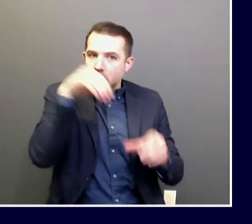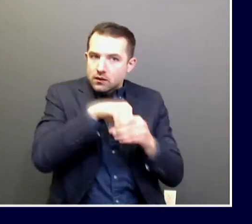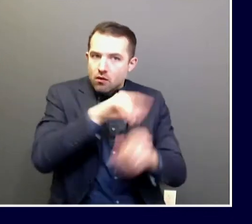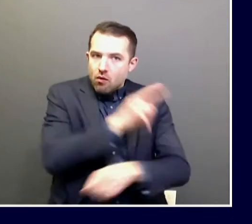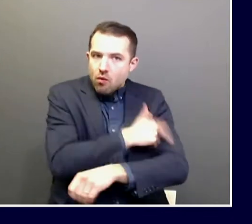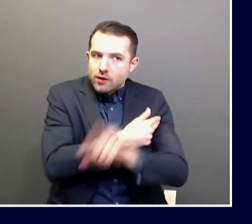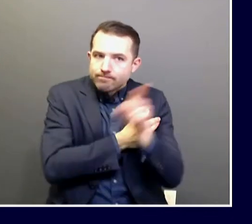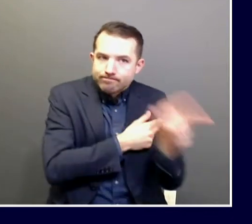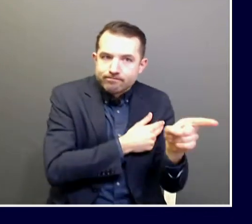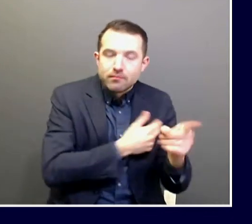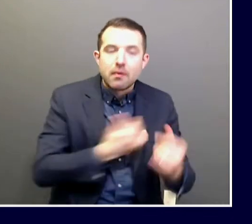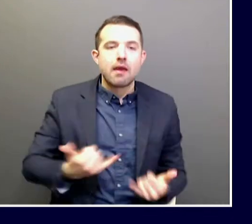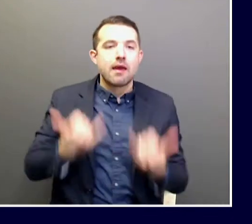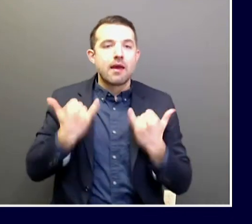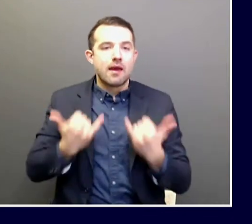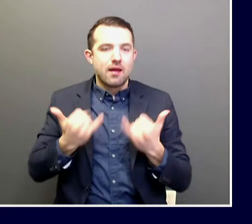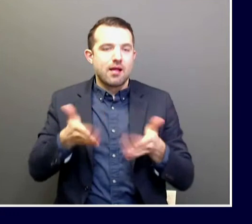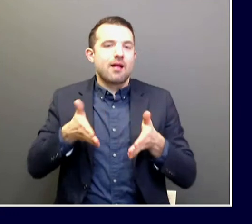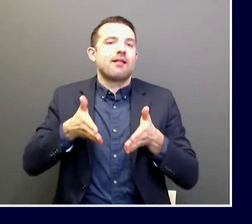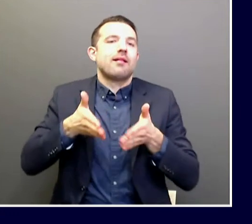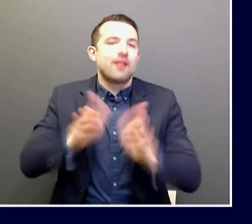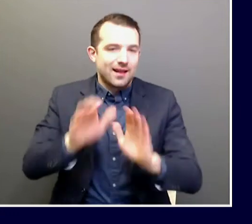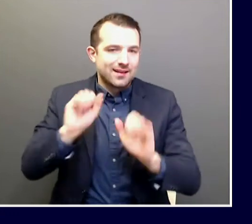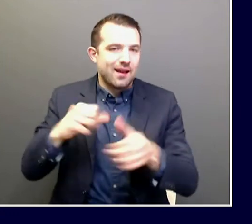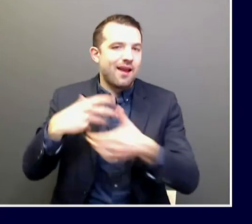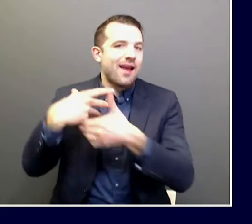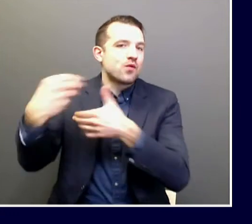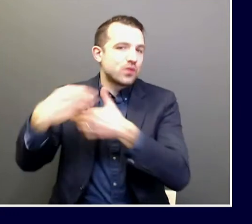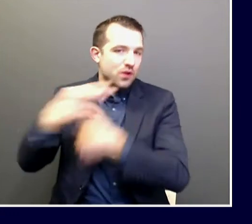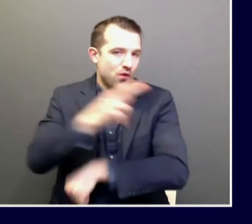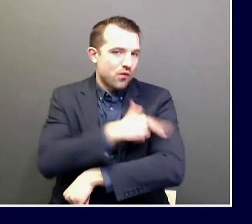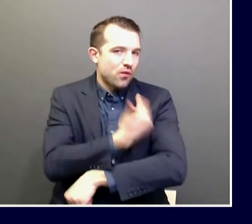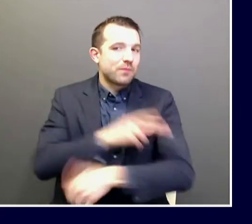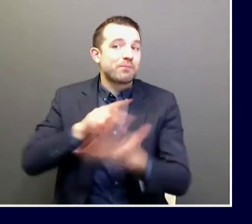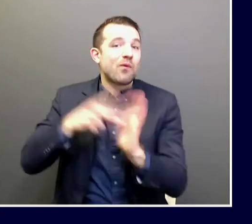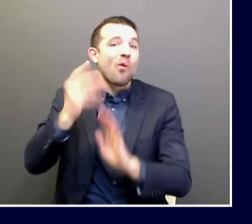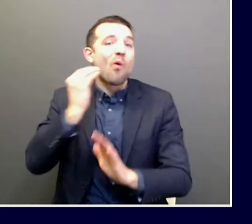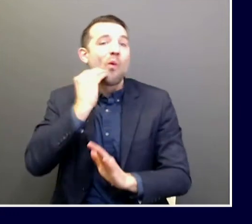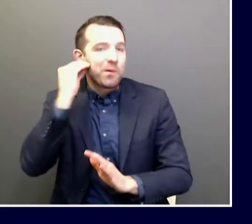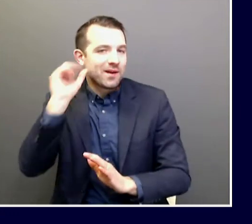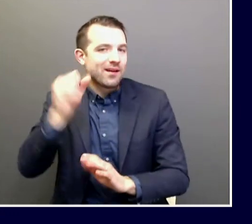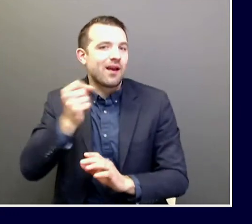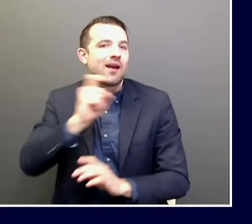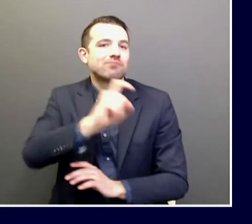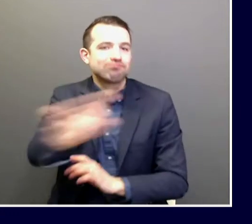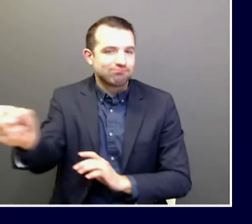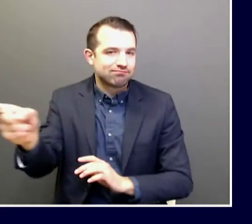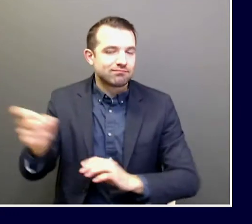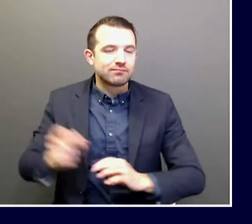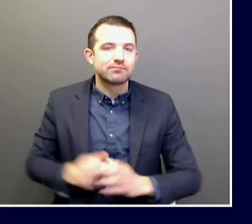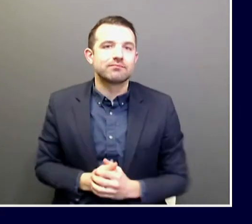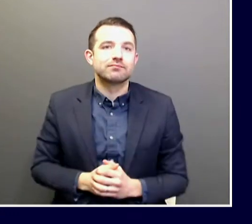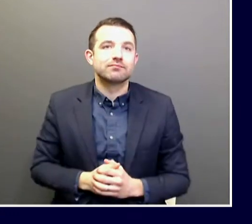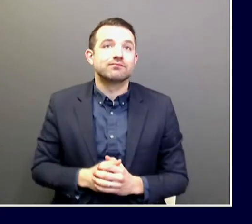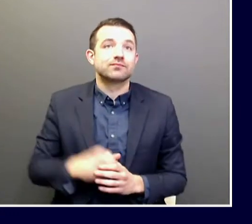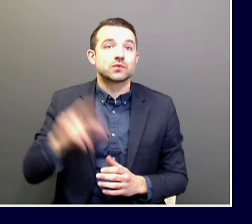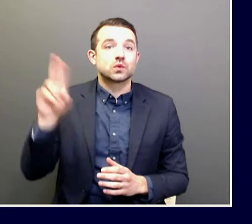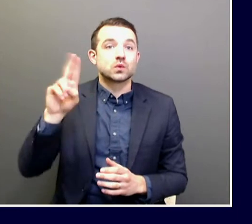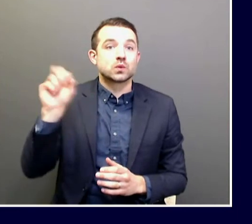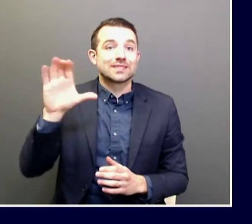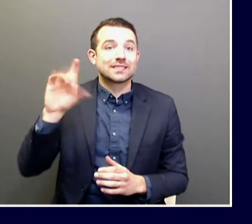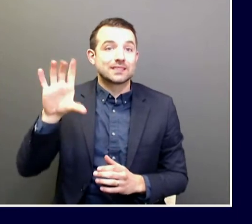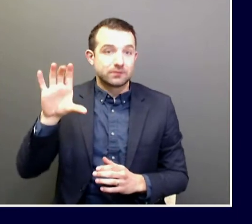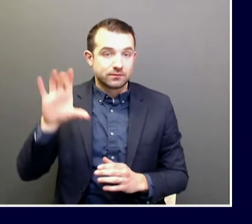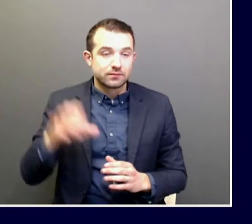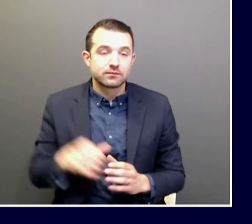issued an advisory to clinicians on Monday to alert them of this full US FDA approval, to provide